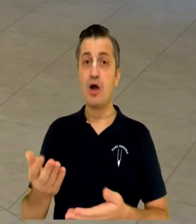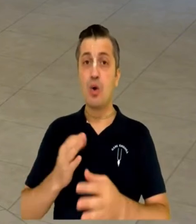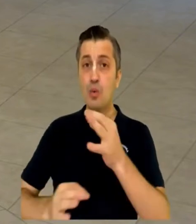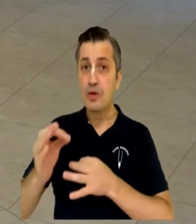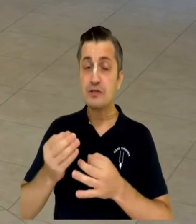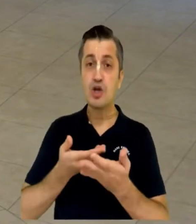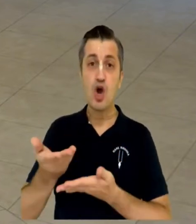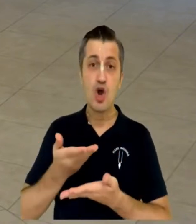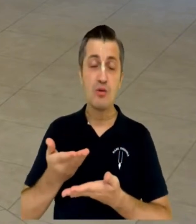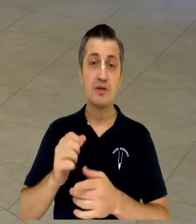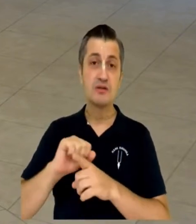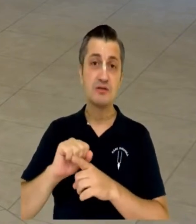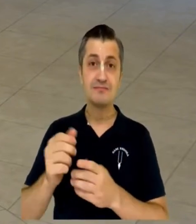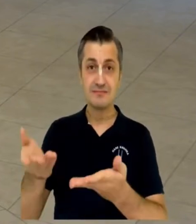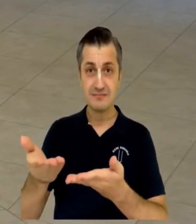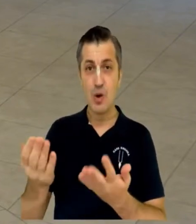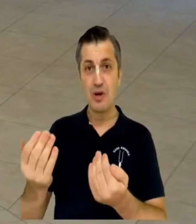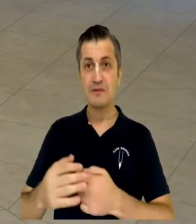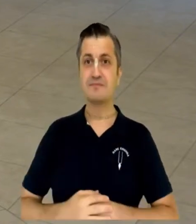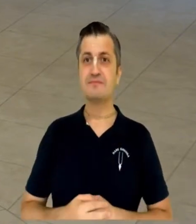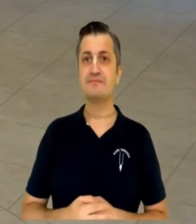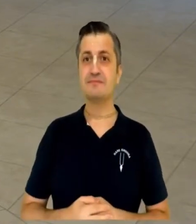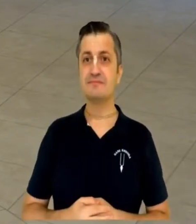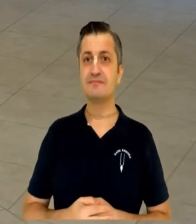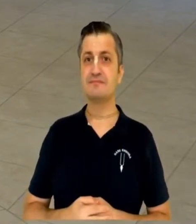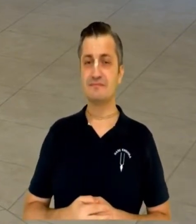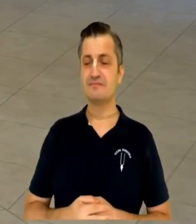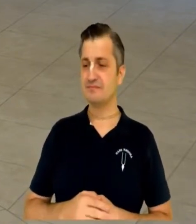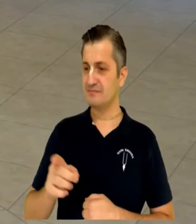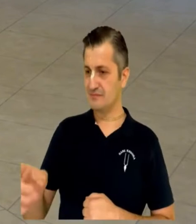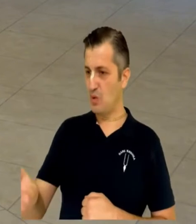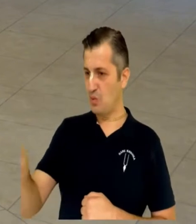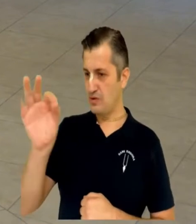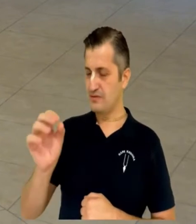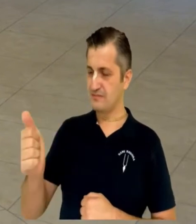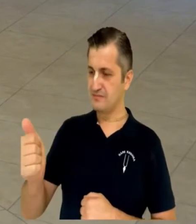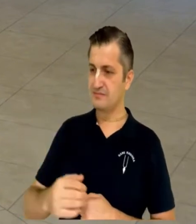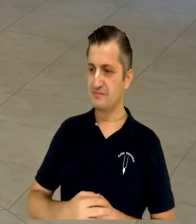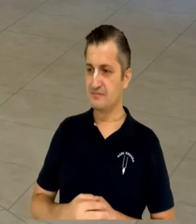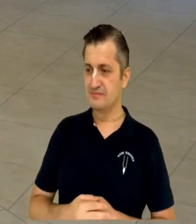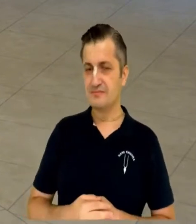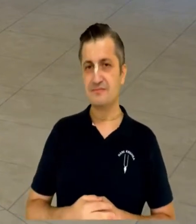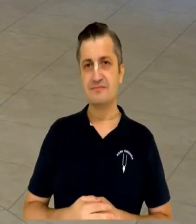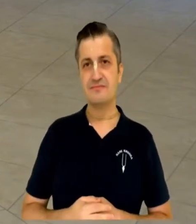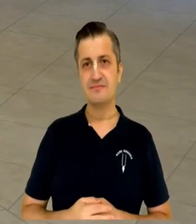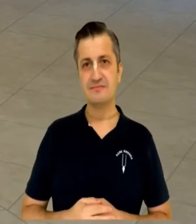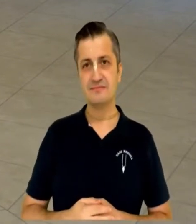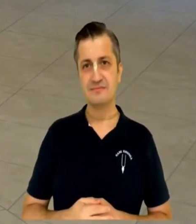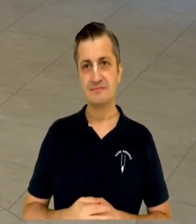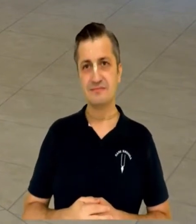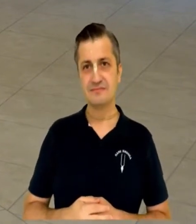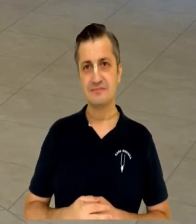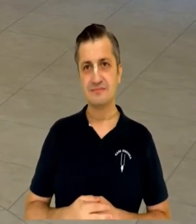I have a question. Yes. Thank you for the class, Prabhu. I was just going to ask, actually,